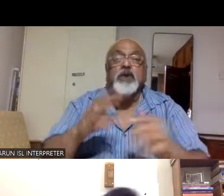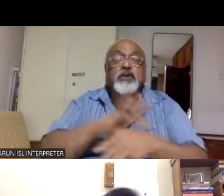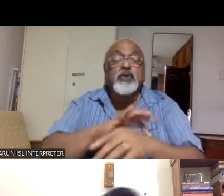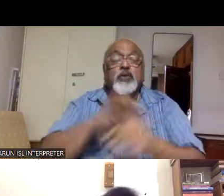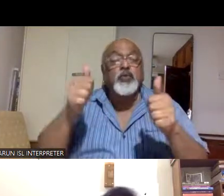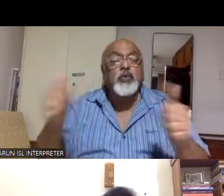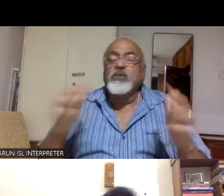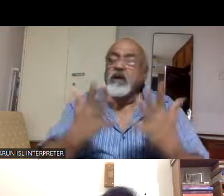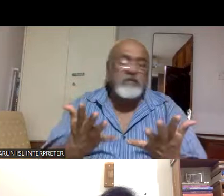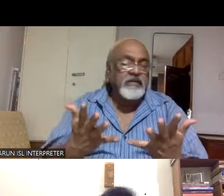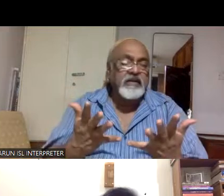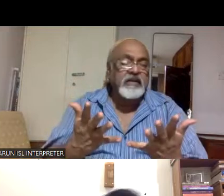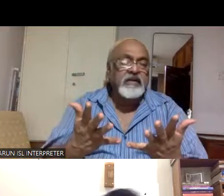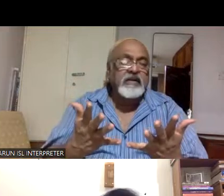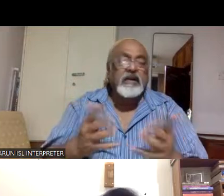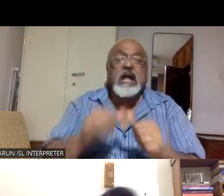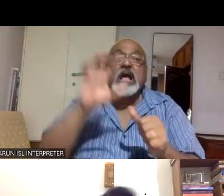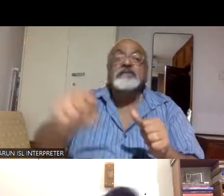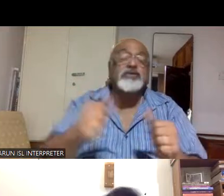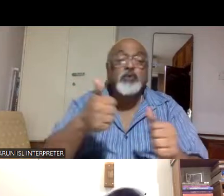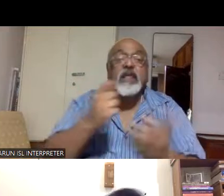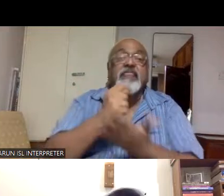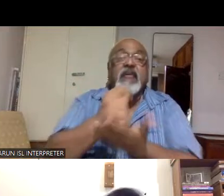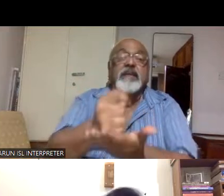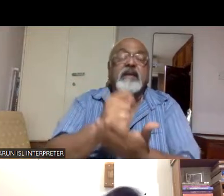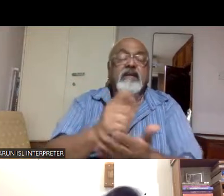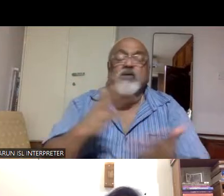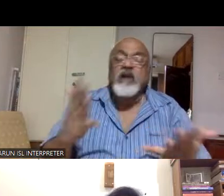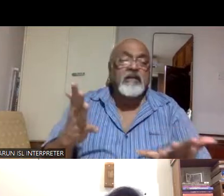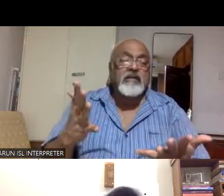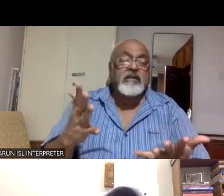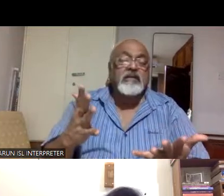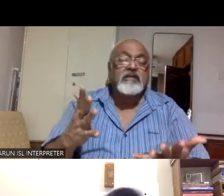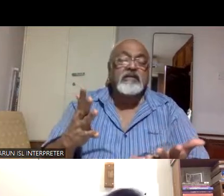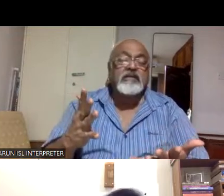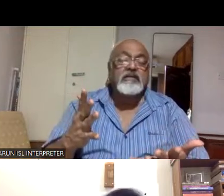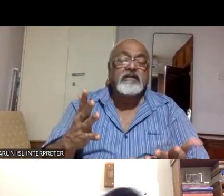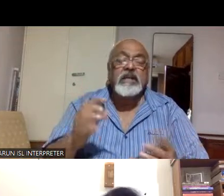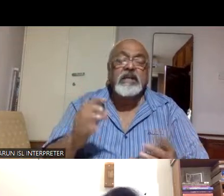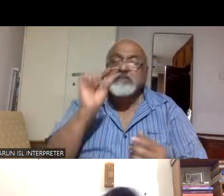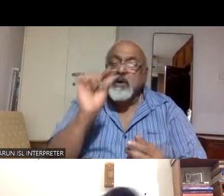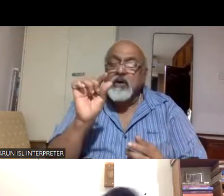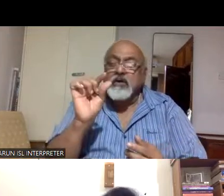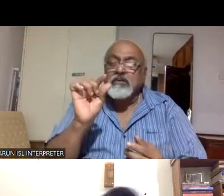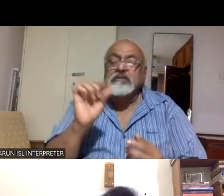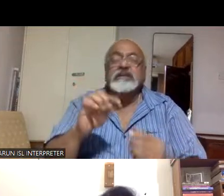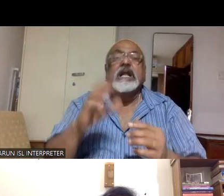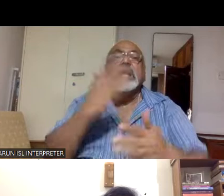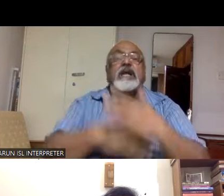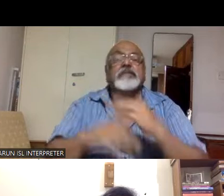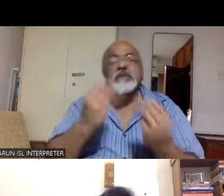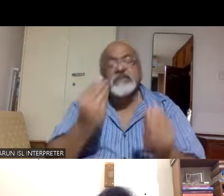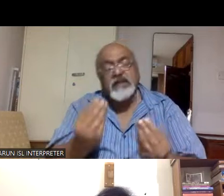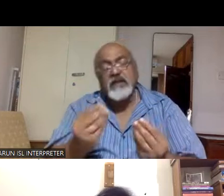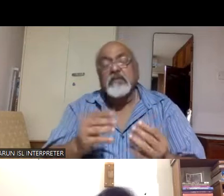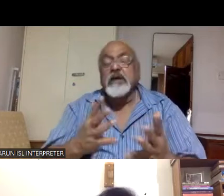You do not get access to good therapy, as a result of which, even if you have small disabilities, you